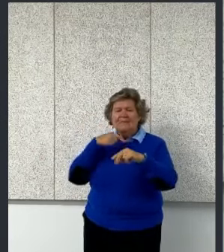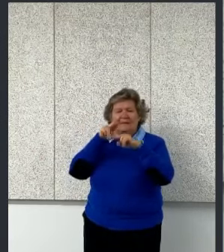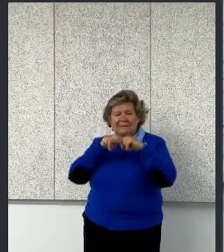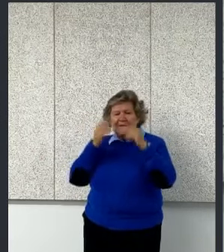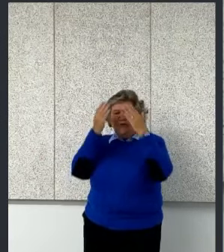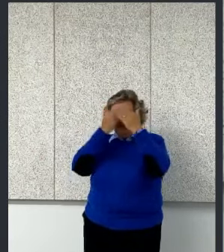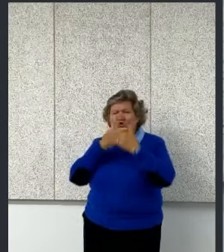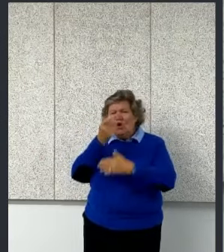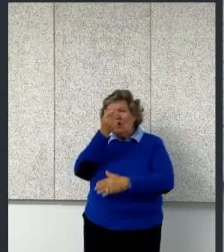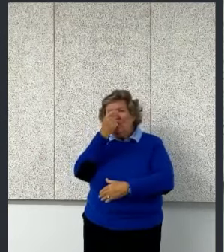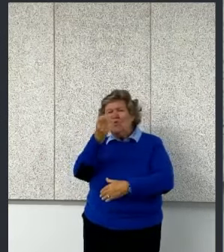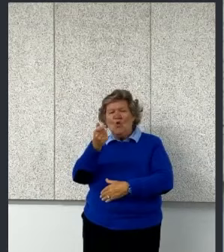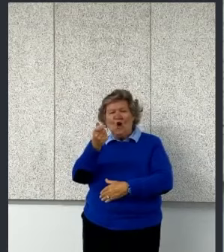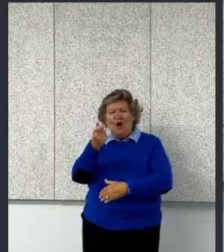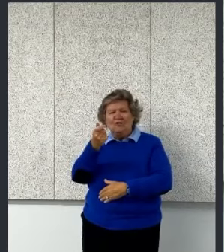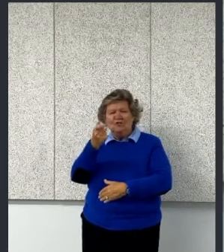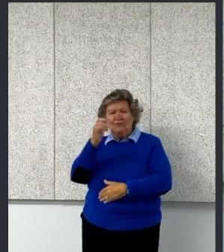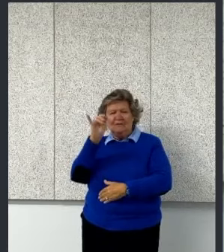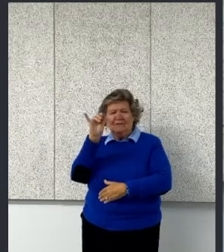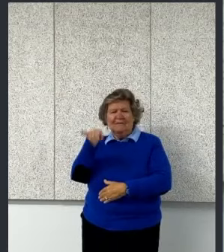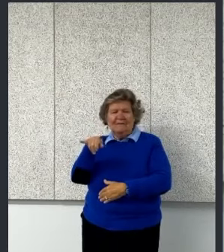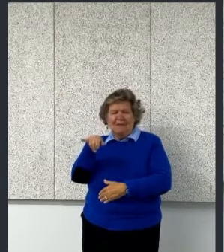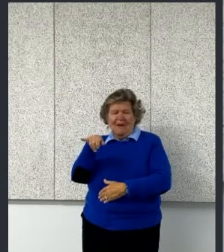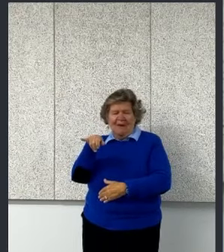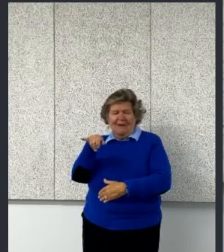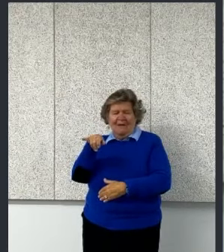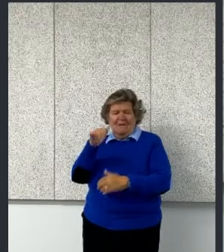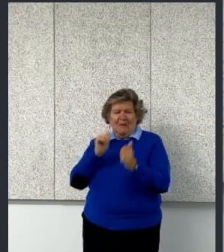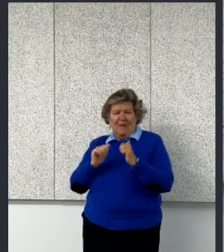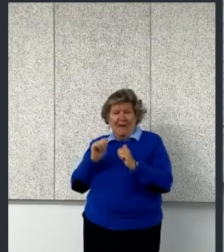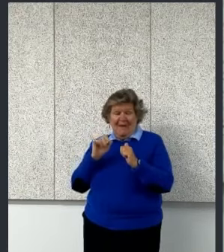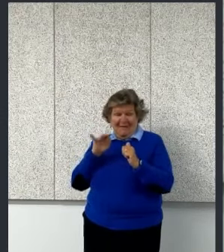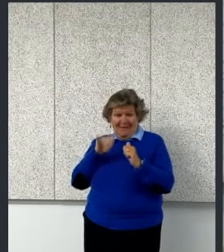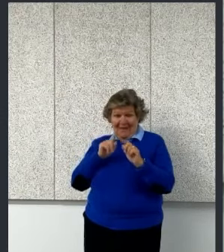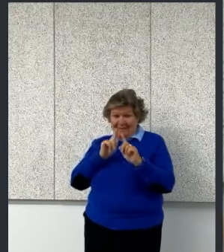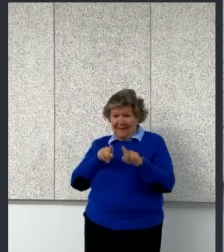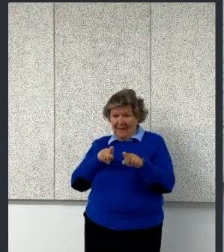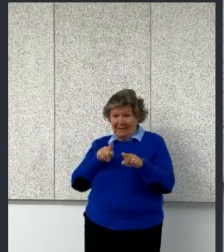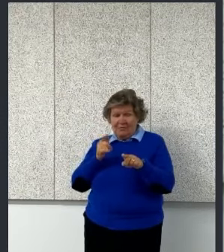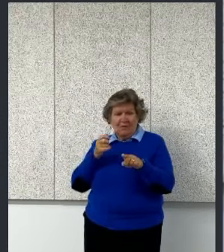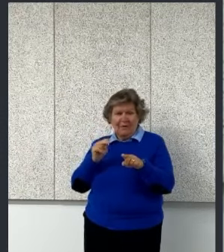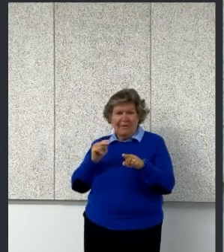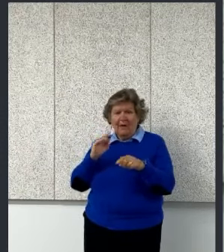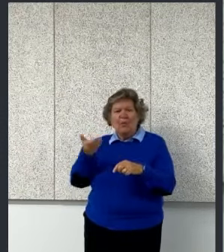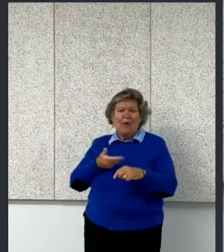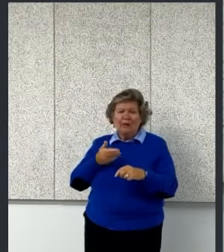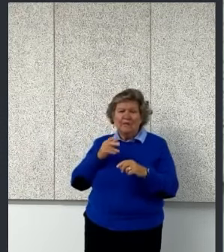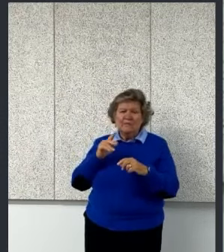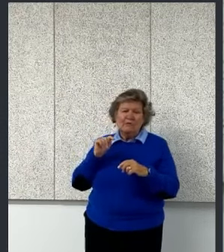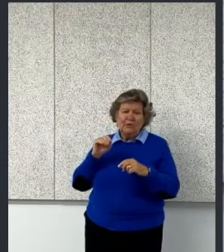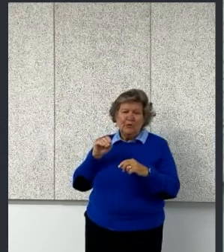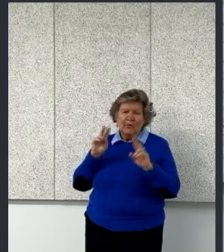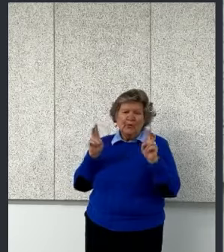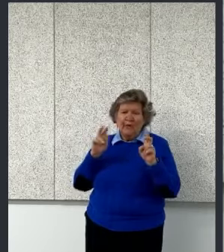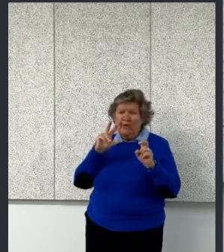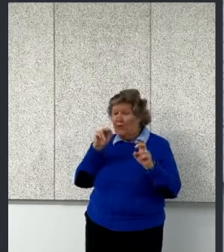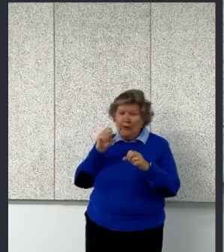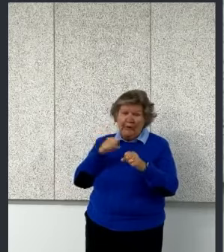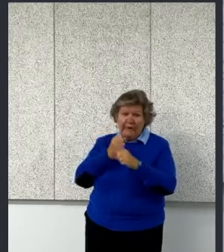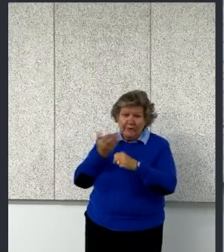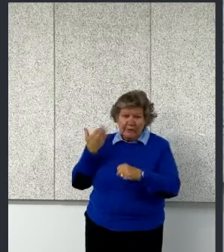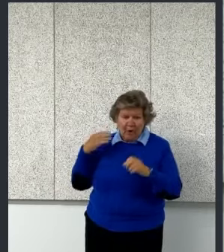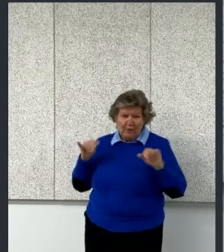dark and watch the lights up. Yeah. If that's the answer, then welcome to 30 years ago. You know what I mean? Right. And so I feel